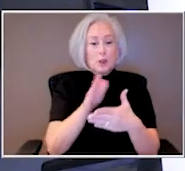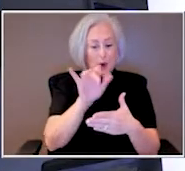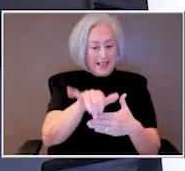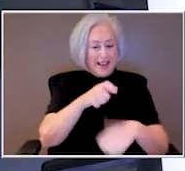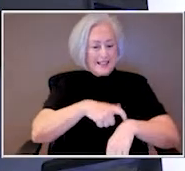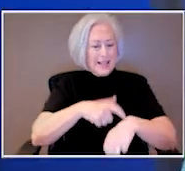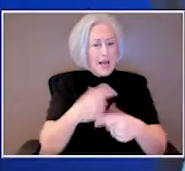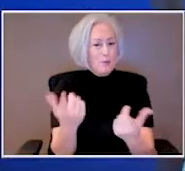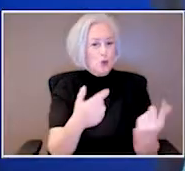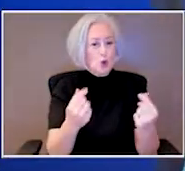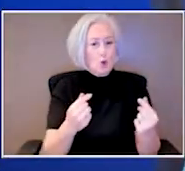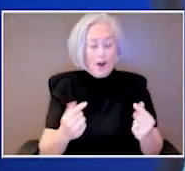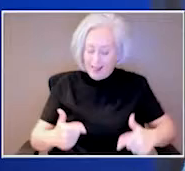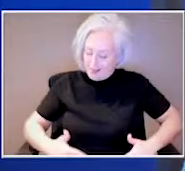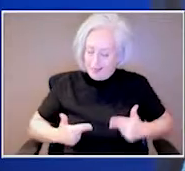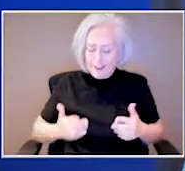that.